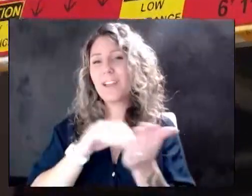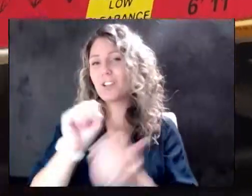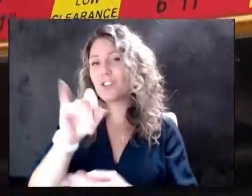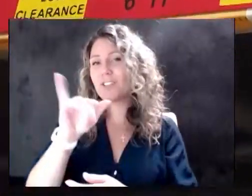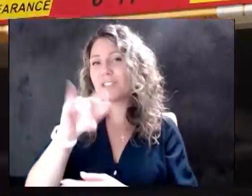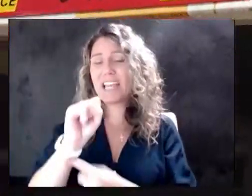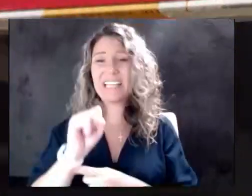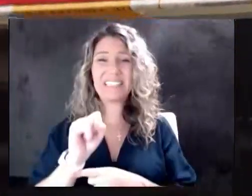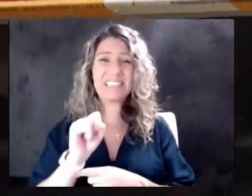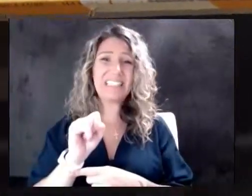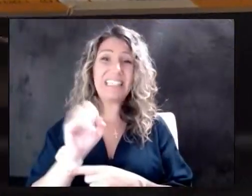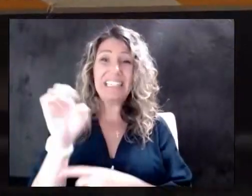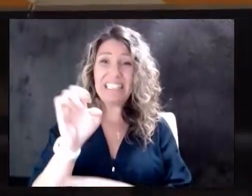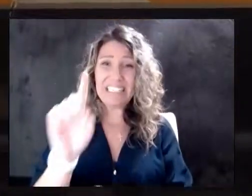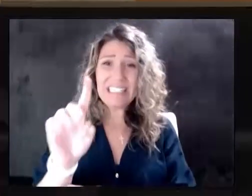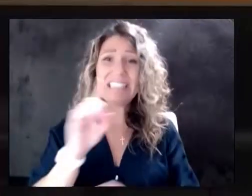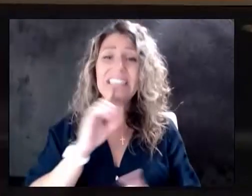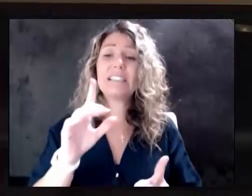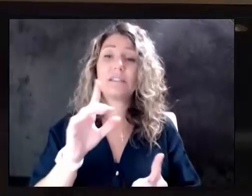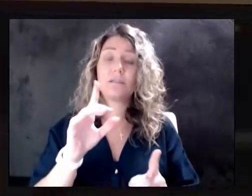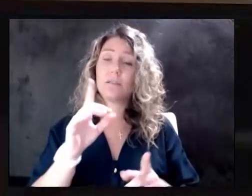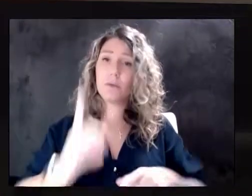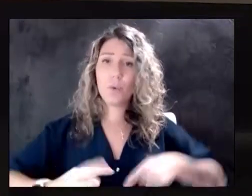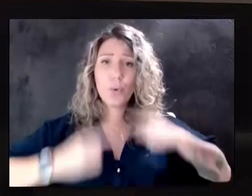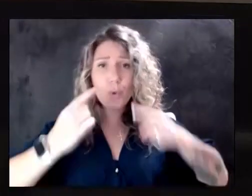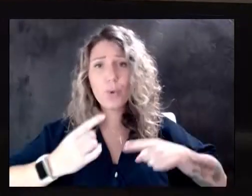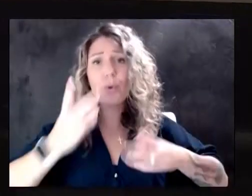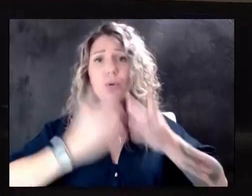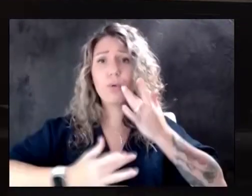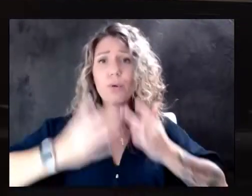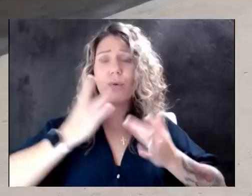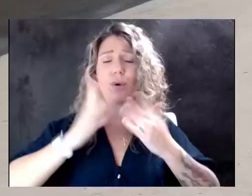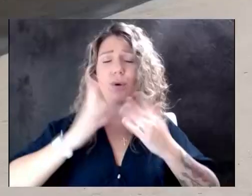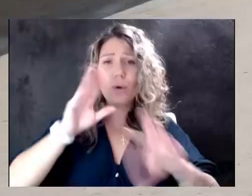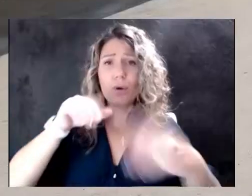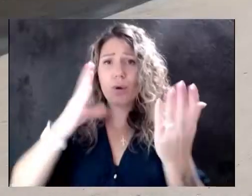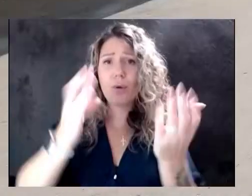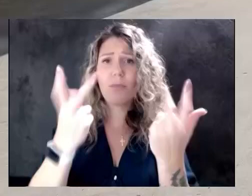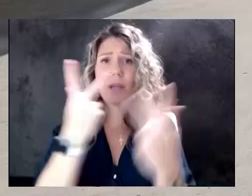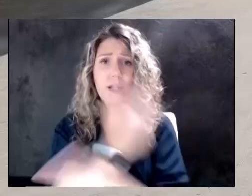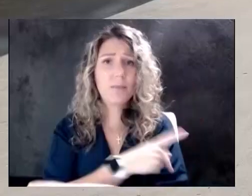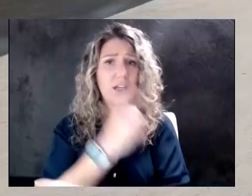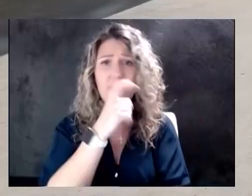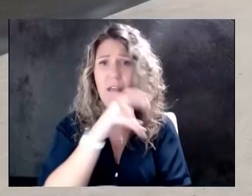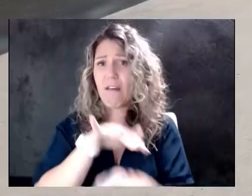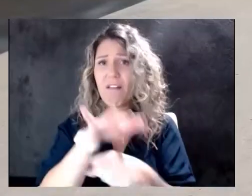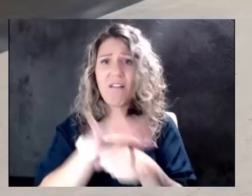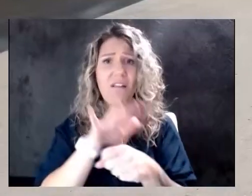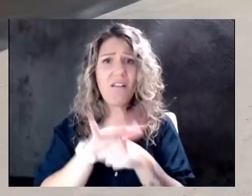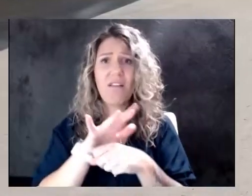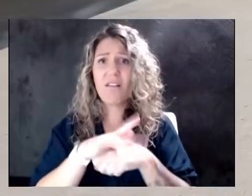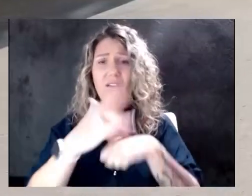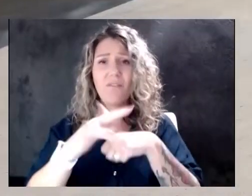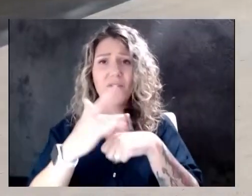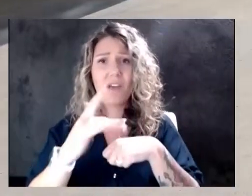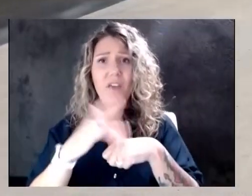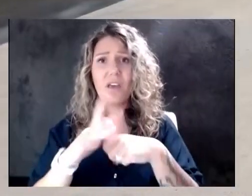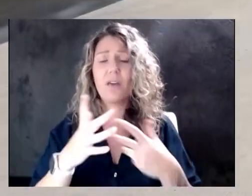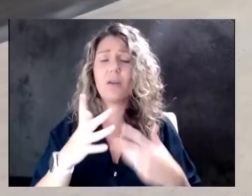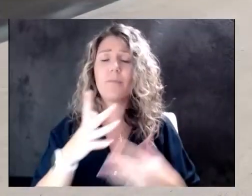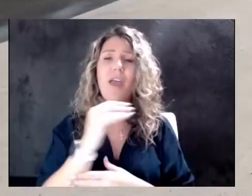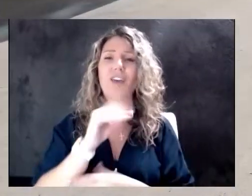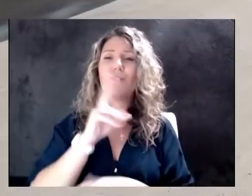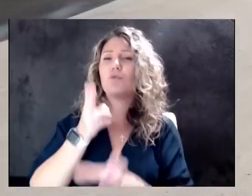talking about this. They are struggling, faced with too many patients and simply not enough room. Dr. Stites is joined by our Chief of Emergency